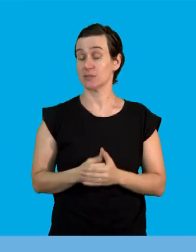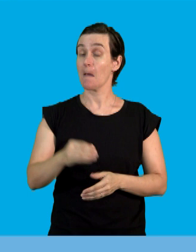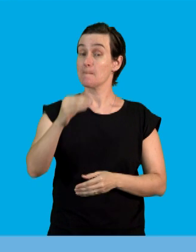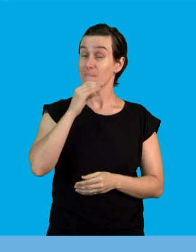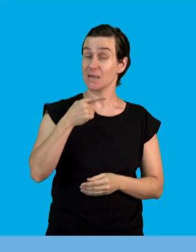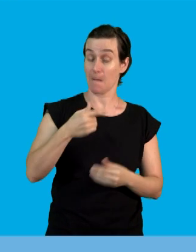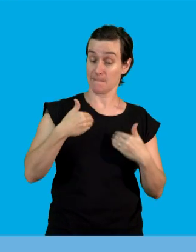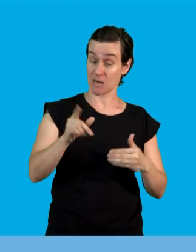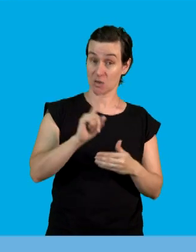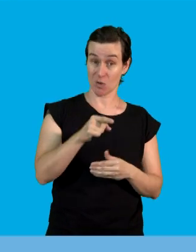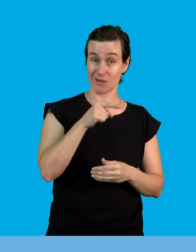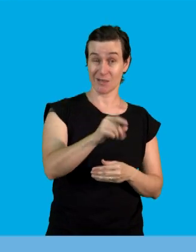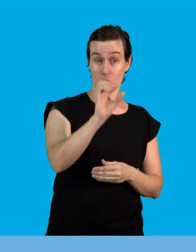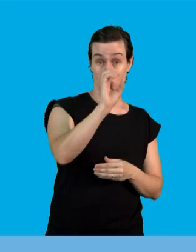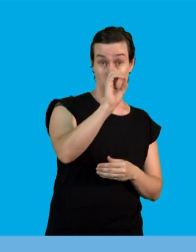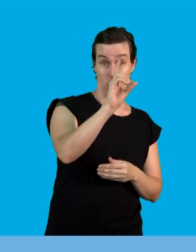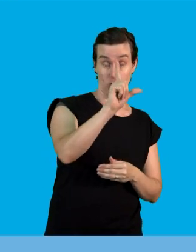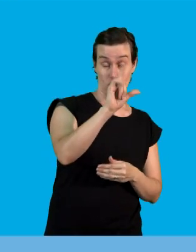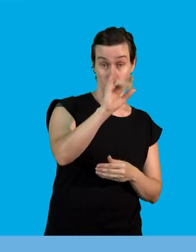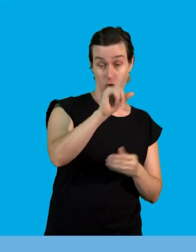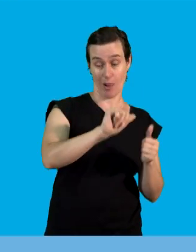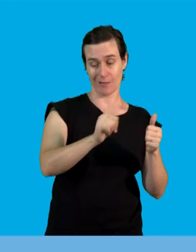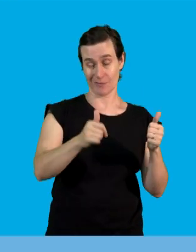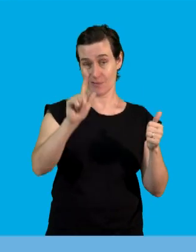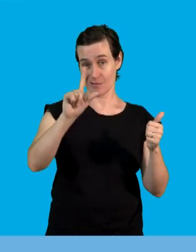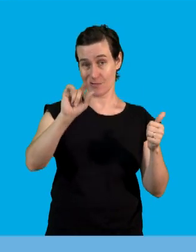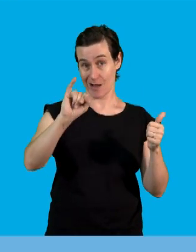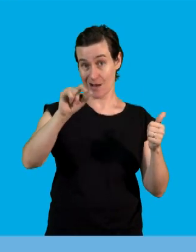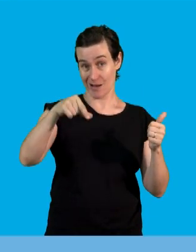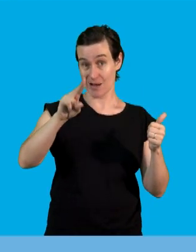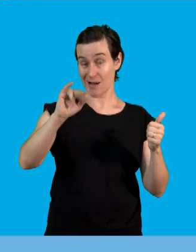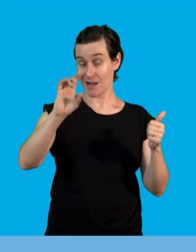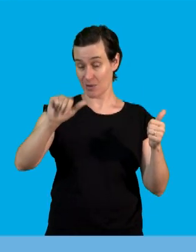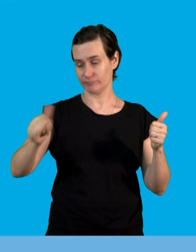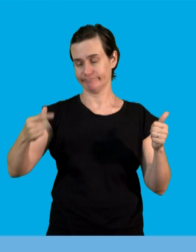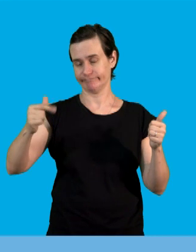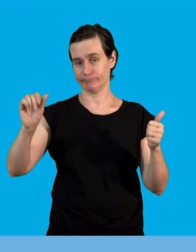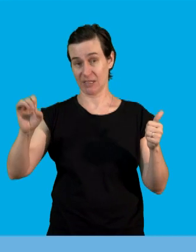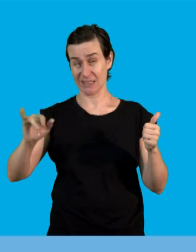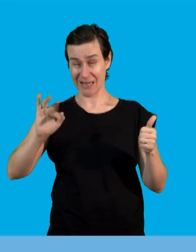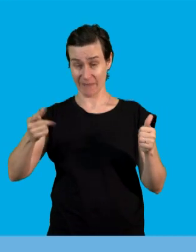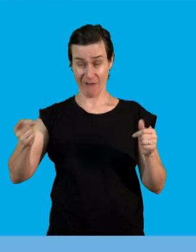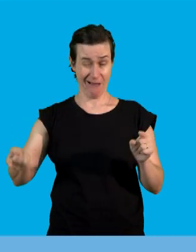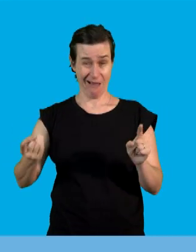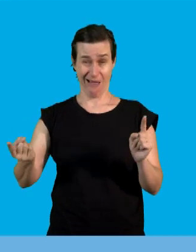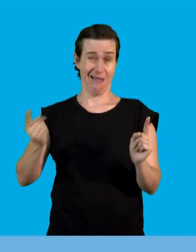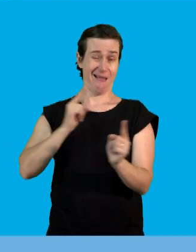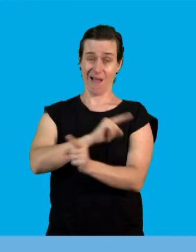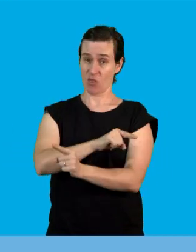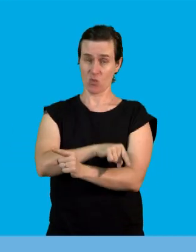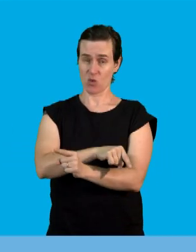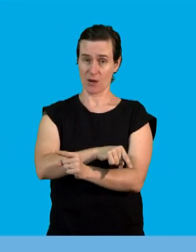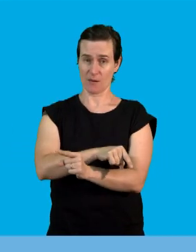from solid, liquid to gas, we are decreasing in terms of the intermolecular forces, but moving from gases, liquid to solid,